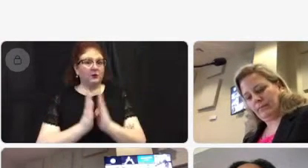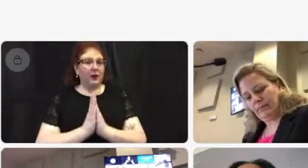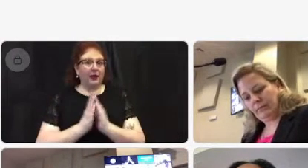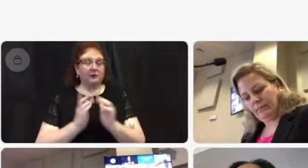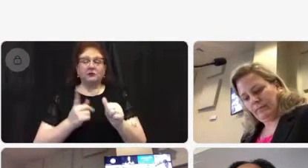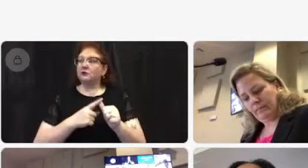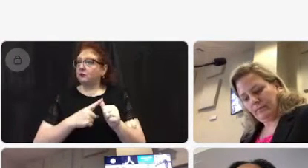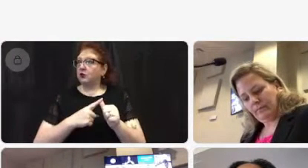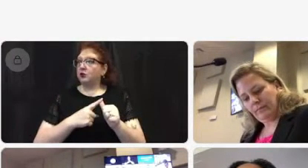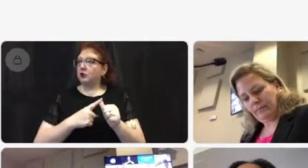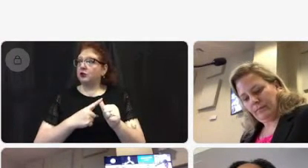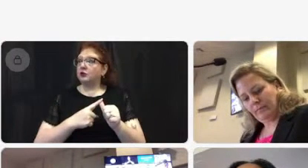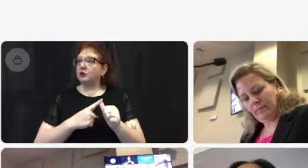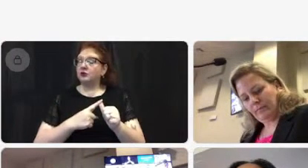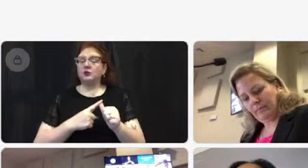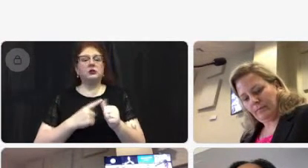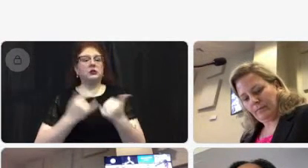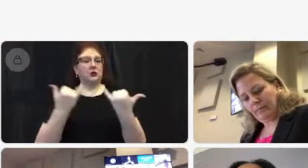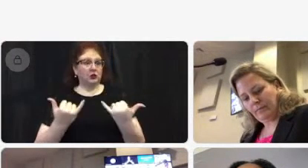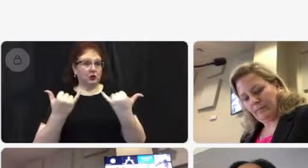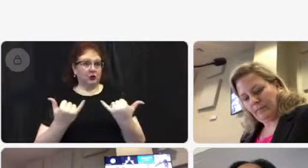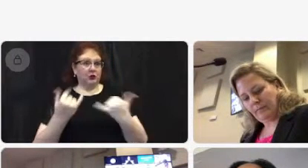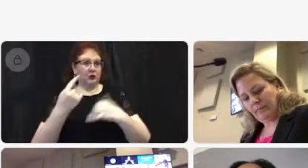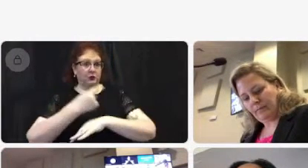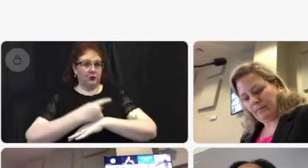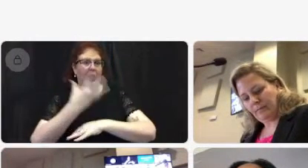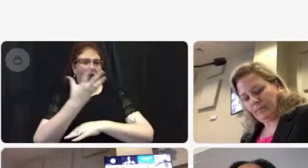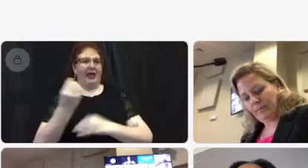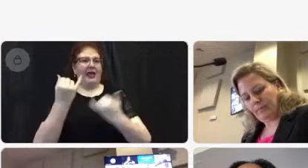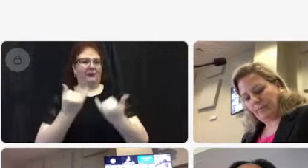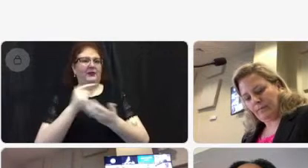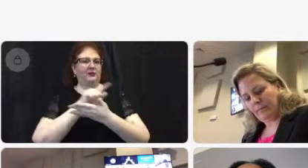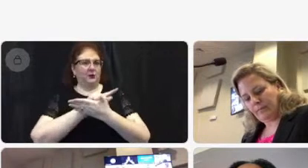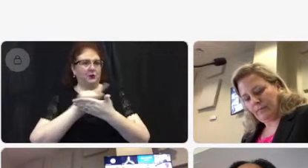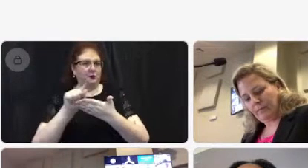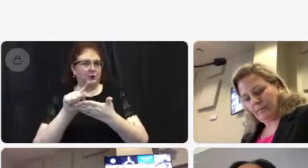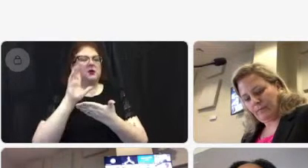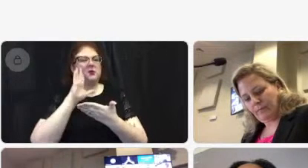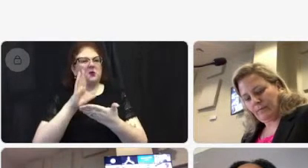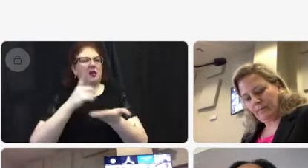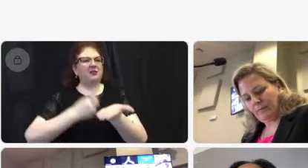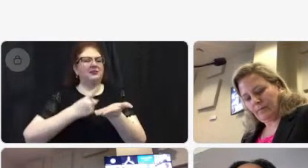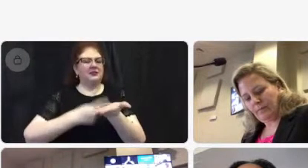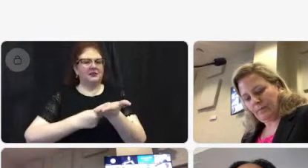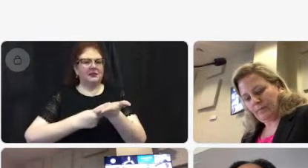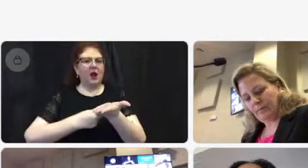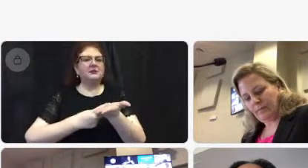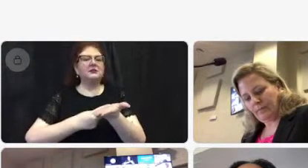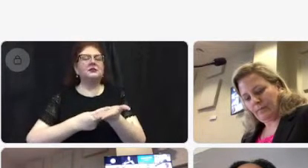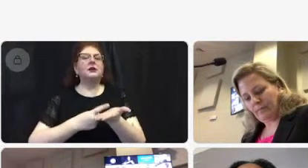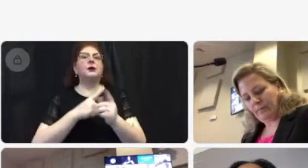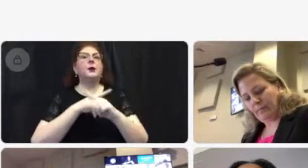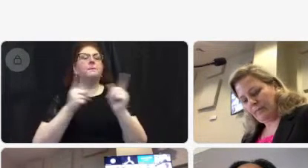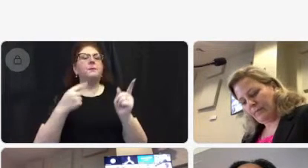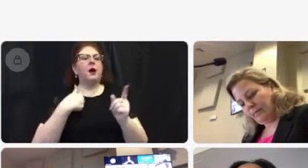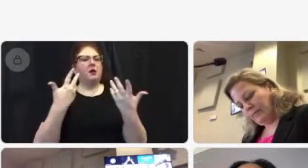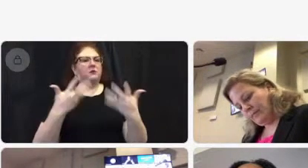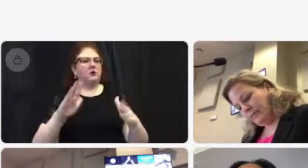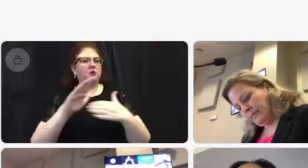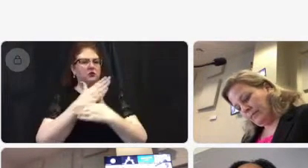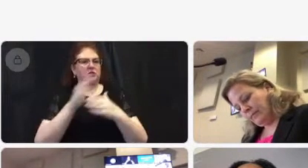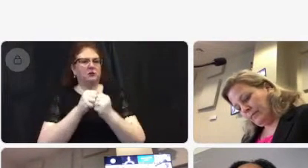today, and of course throughout this week we'll discuss it. I think I've shared with you some